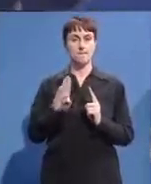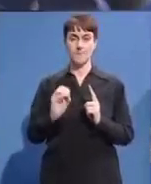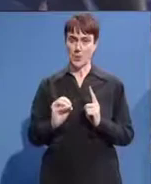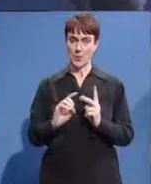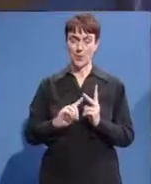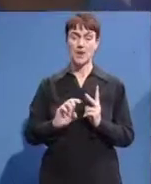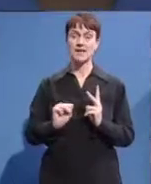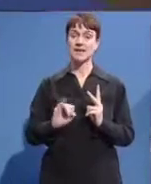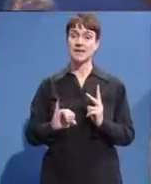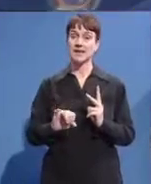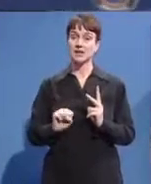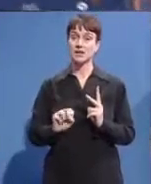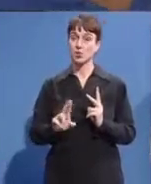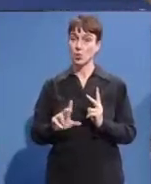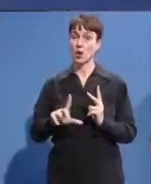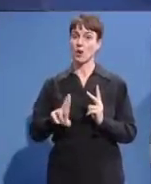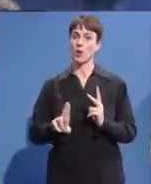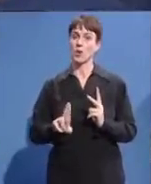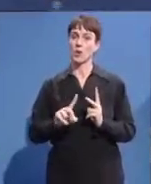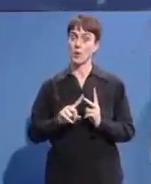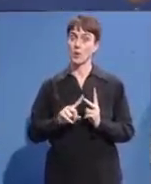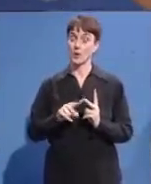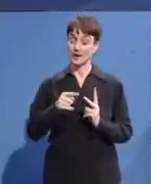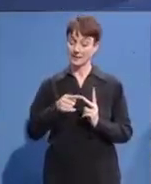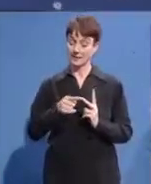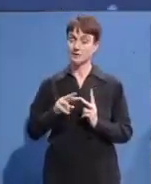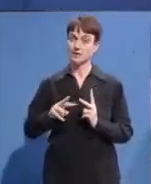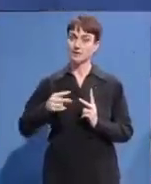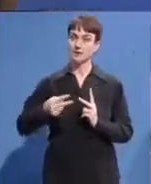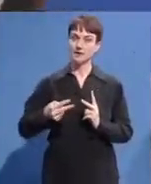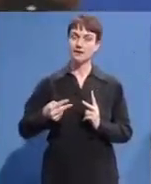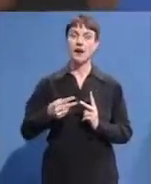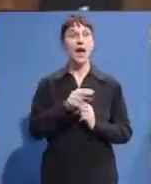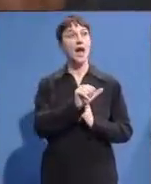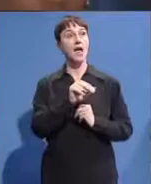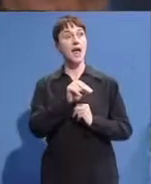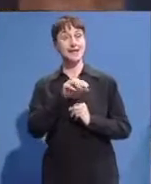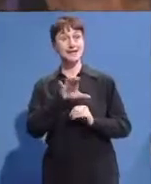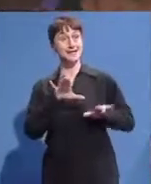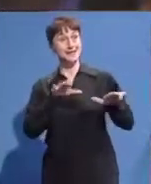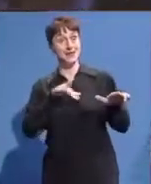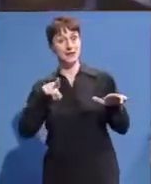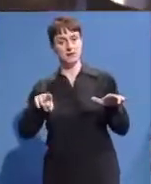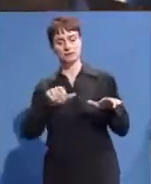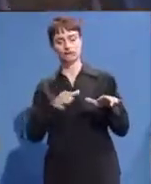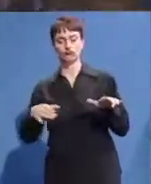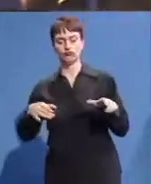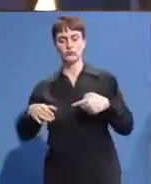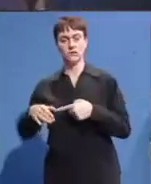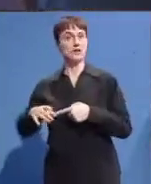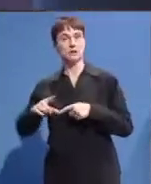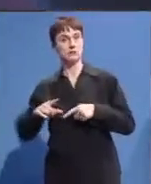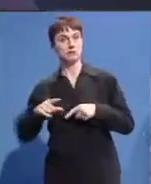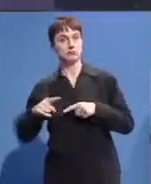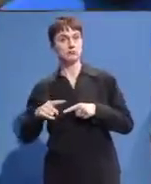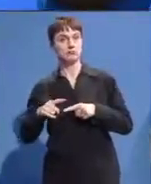Walter Sisulu then went on to become Secretary General of the ANC itself, while that was a Youth League